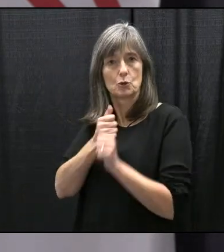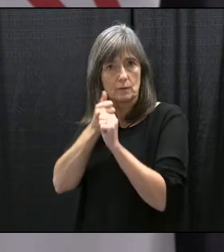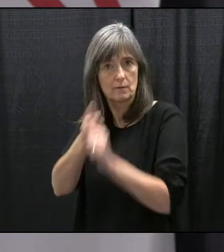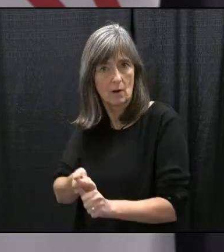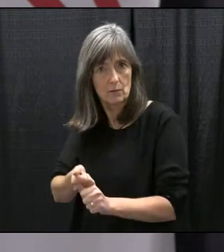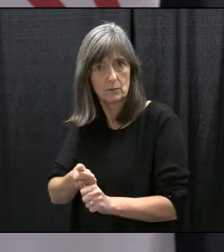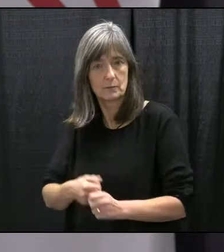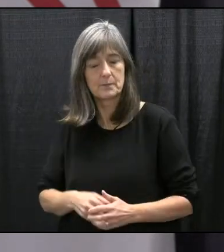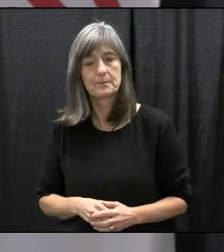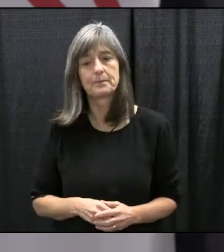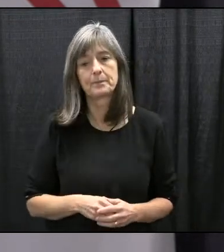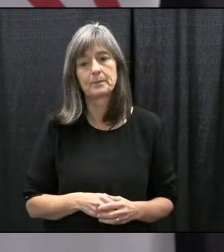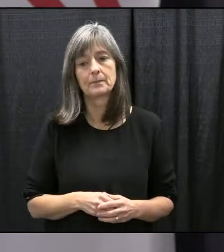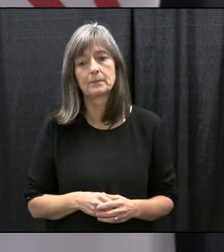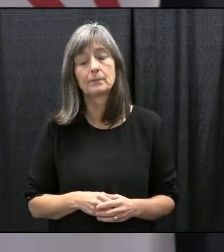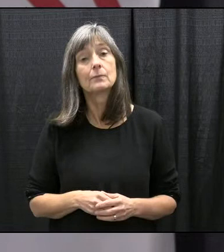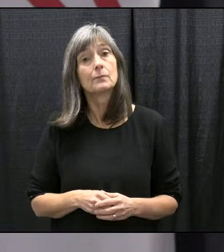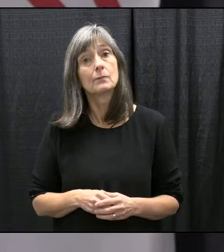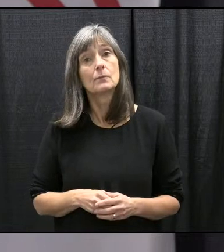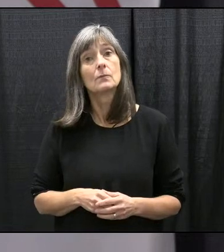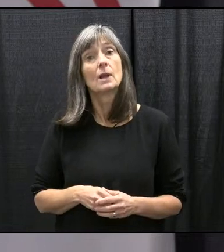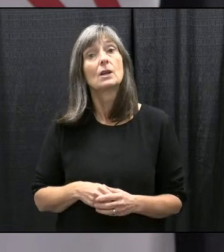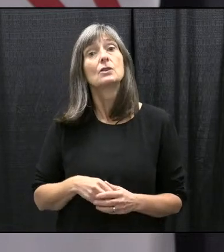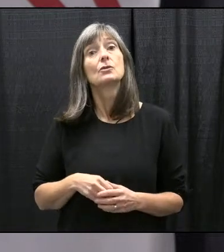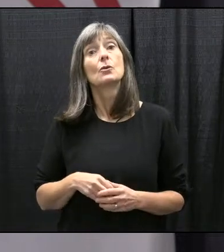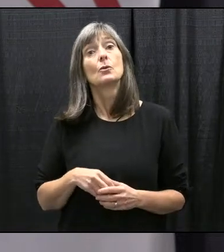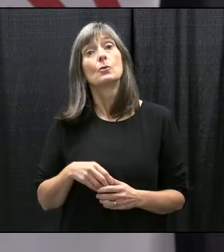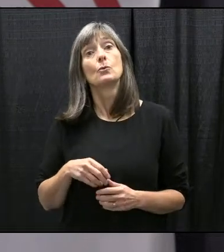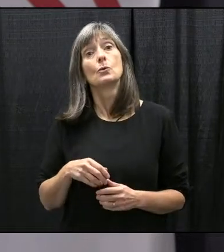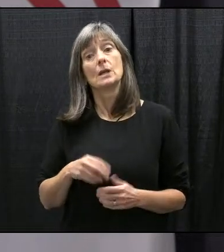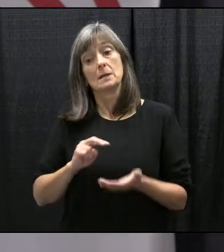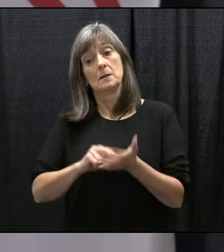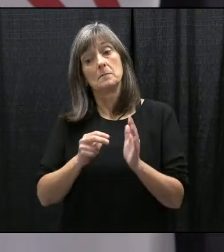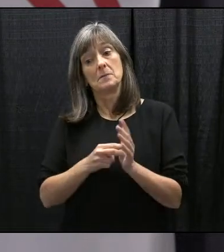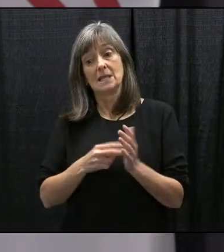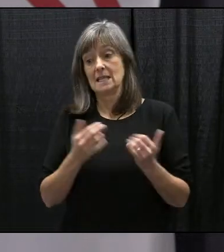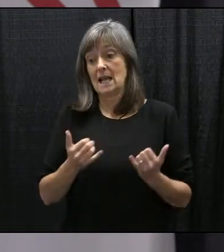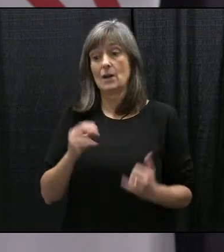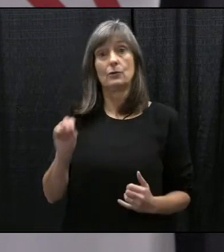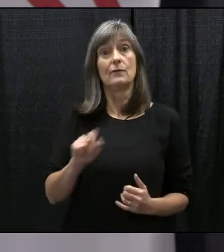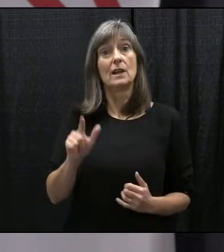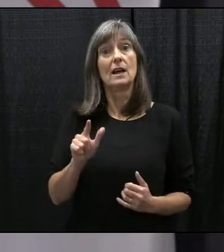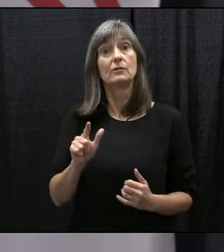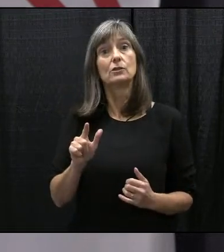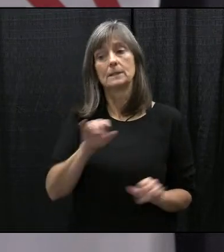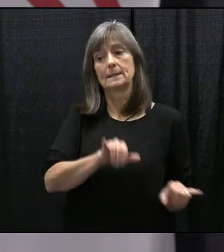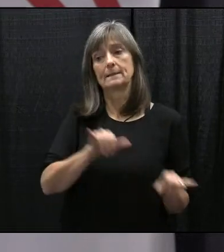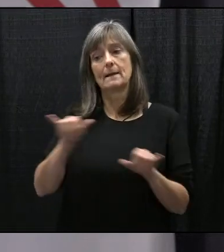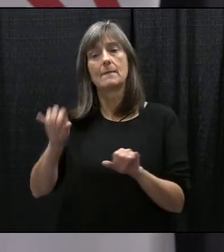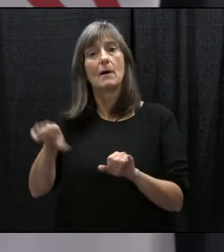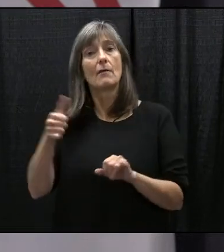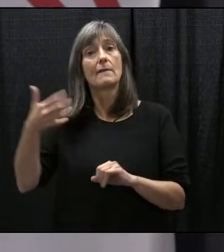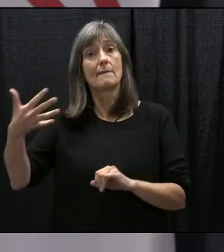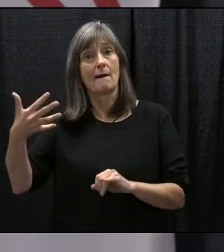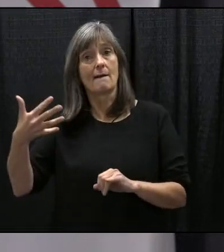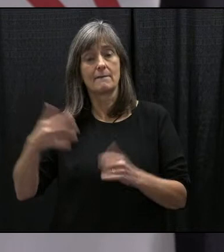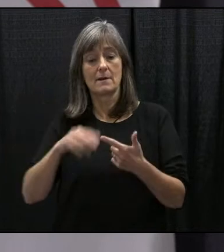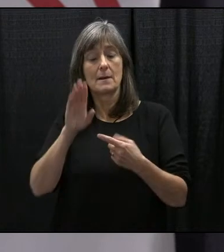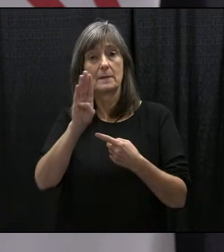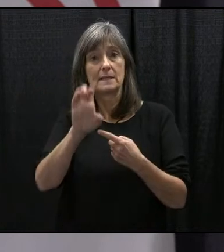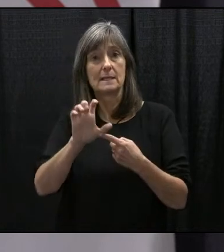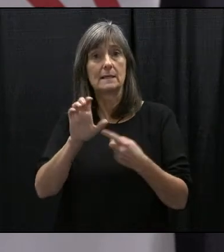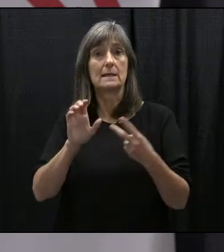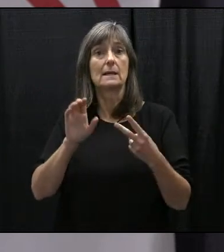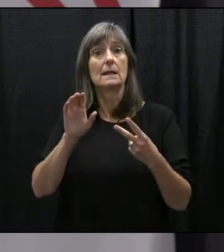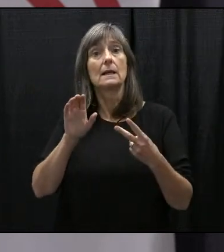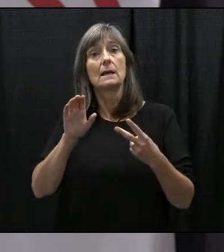As a province, this proposed accessibility legislation would allow us to join 5 other provinces: British Columbia, Nova Scotia,